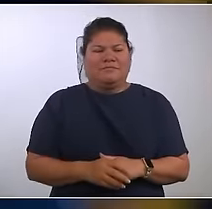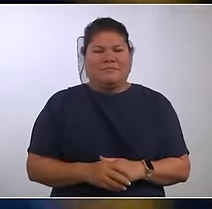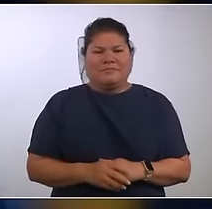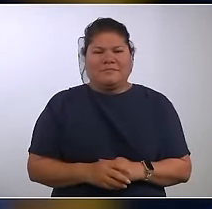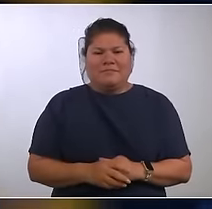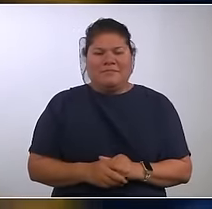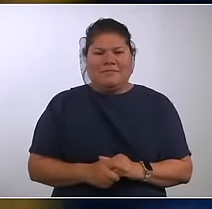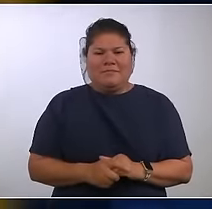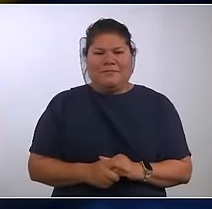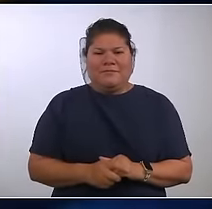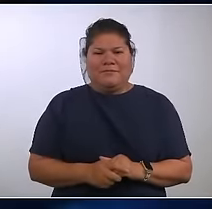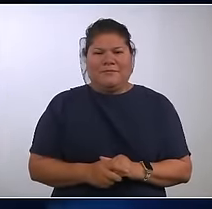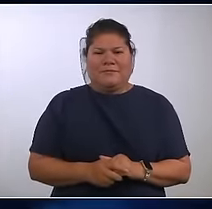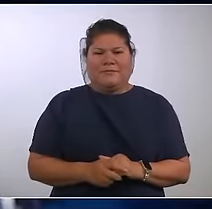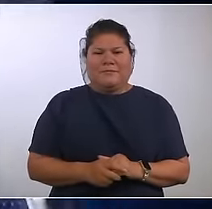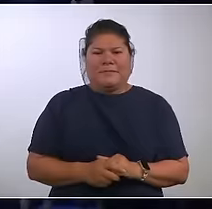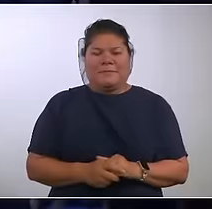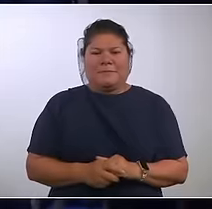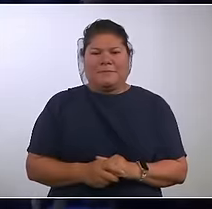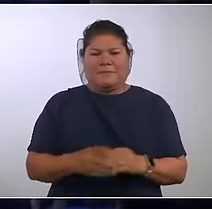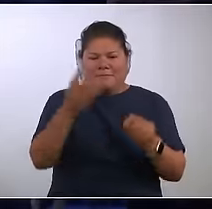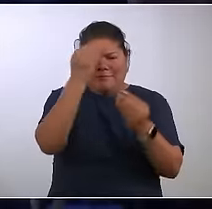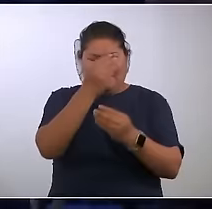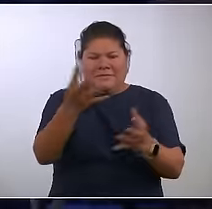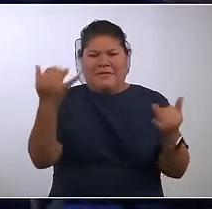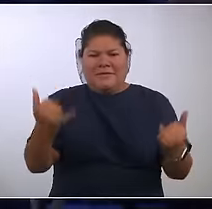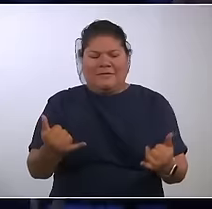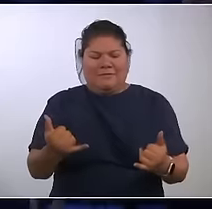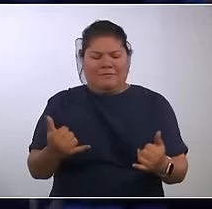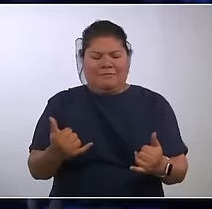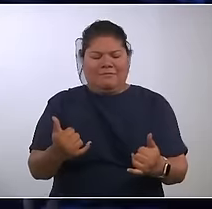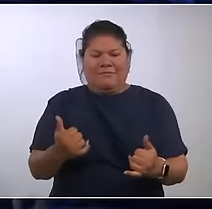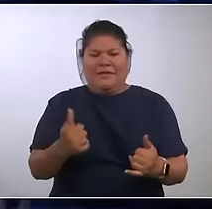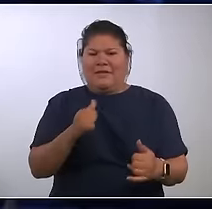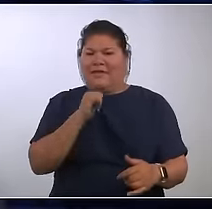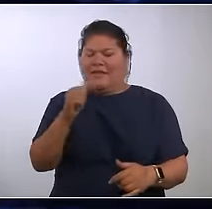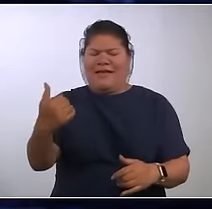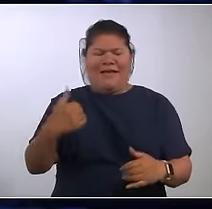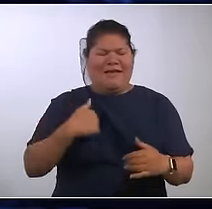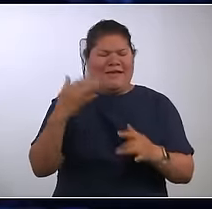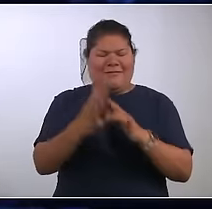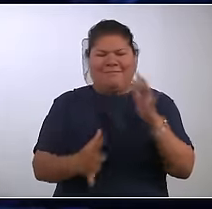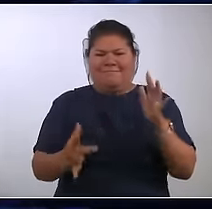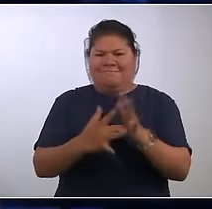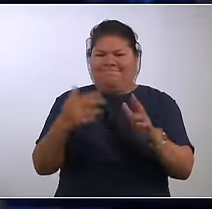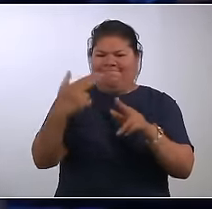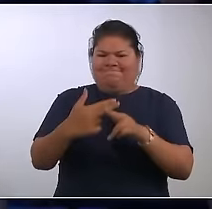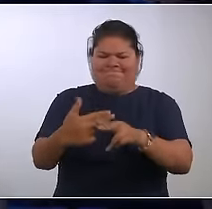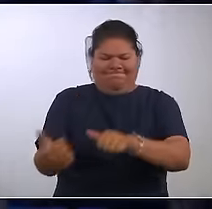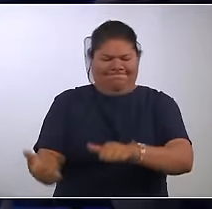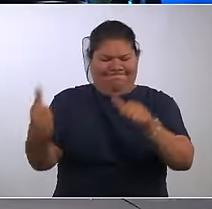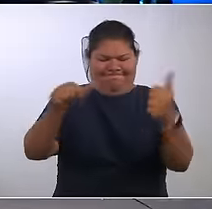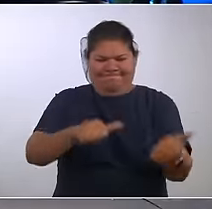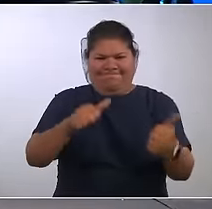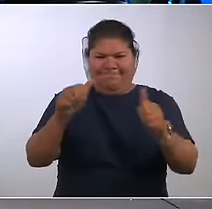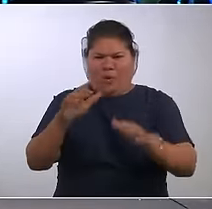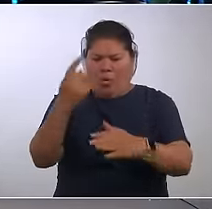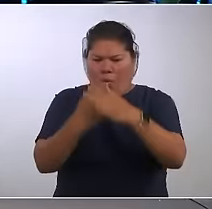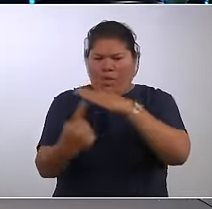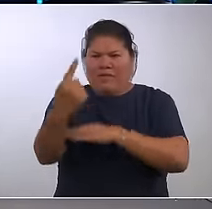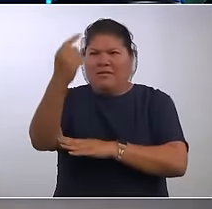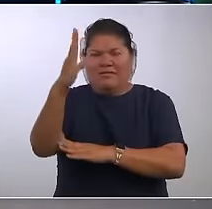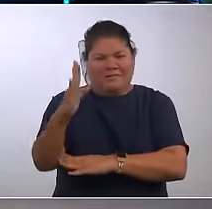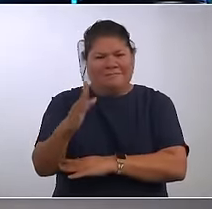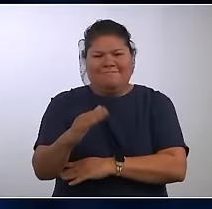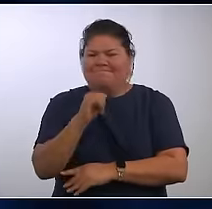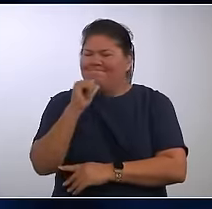a decirle que no son apostólicos. I come to tell you today they do not have Jesus' name baptism and the oneness of